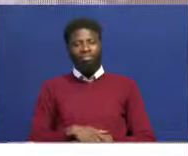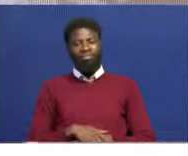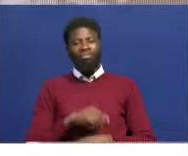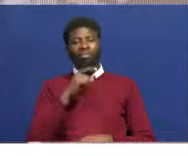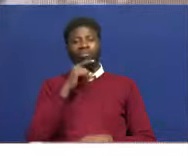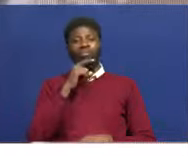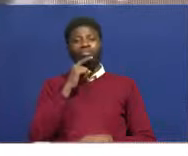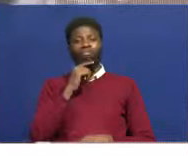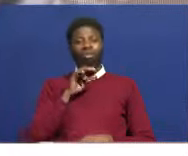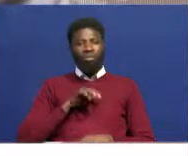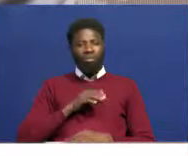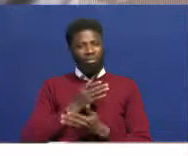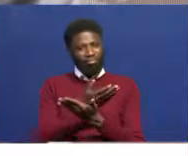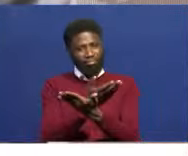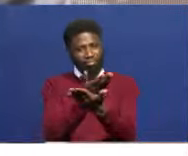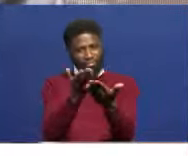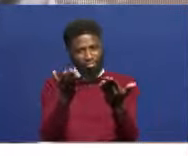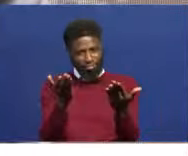South Sudan has been